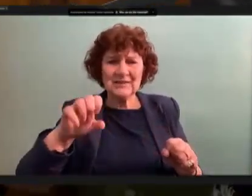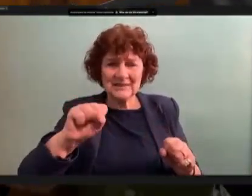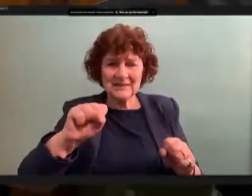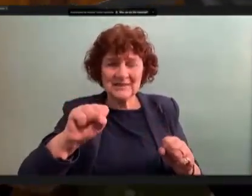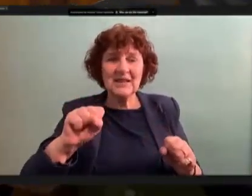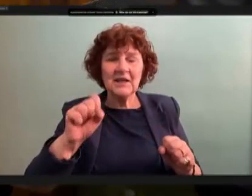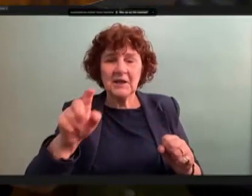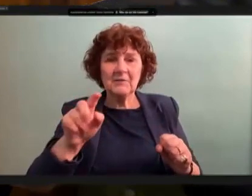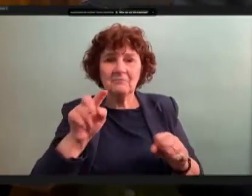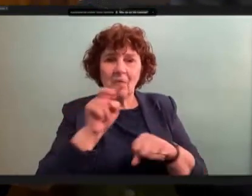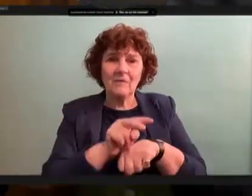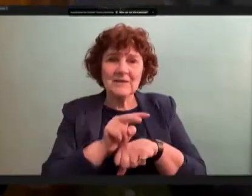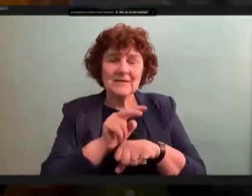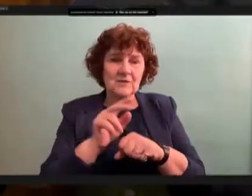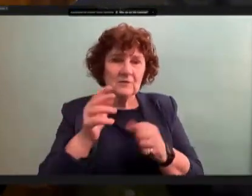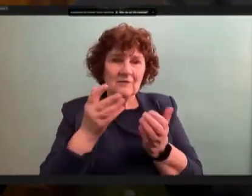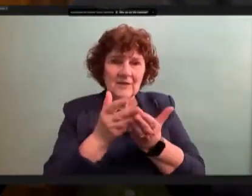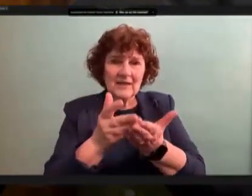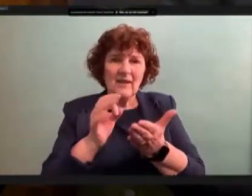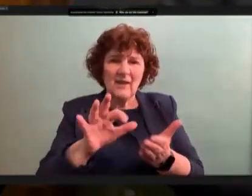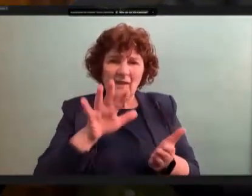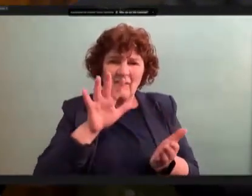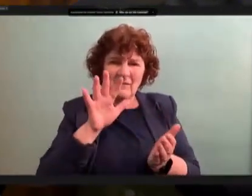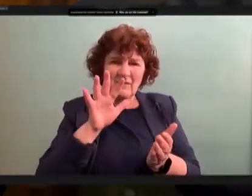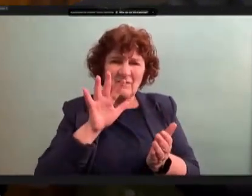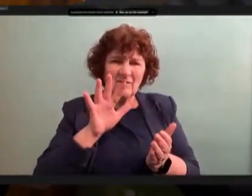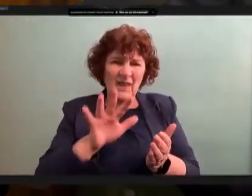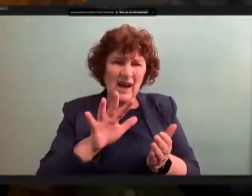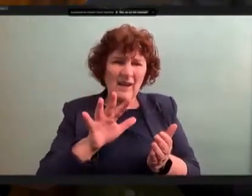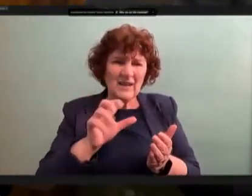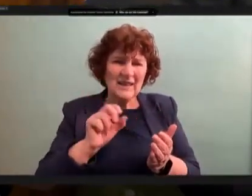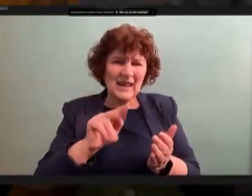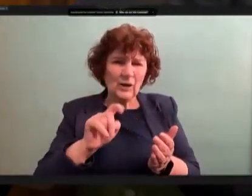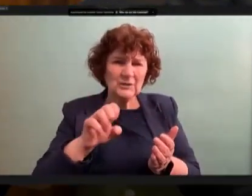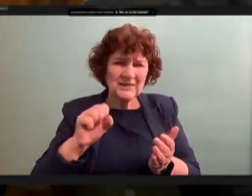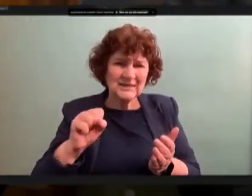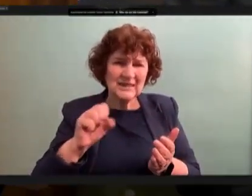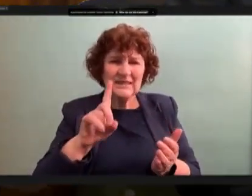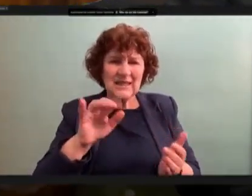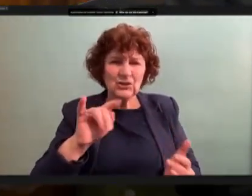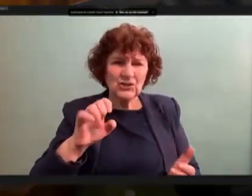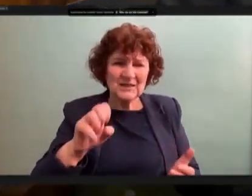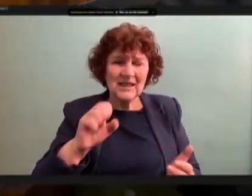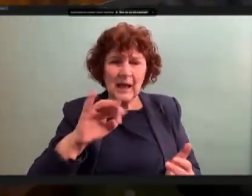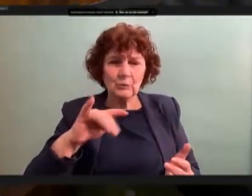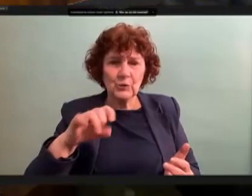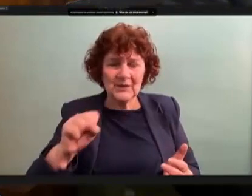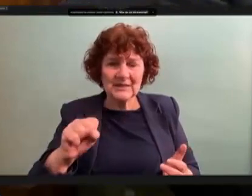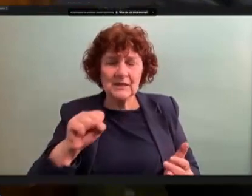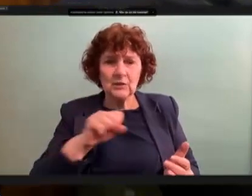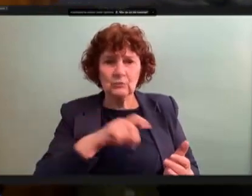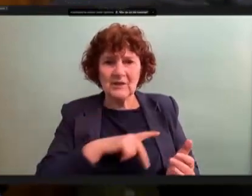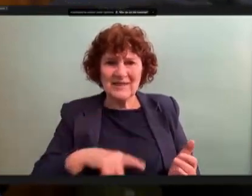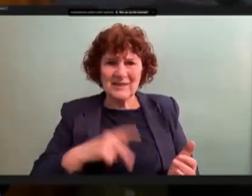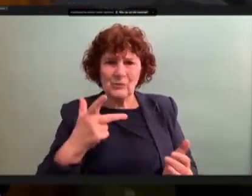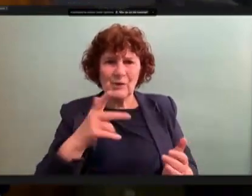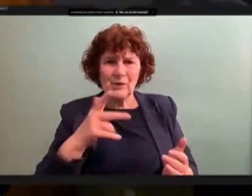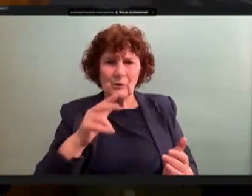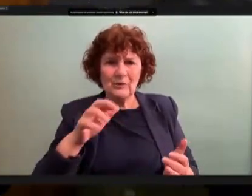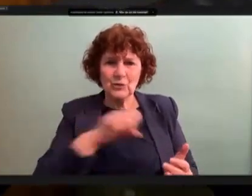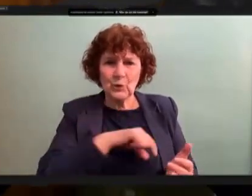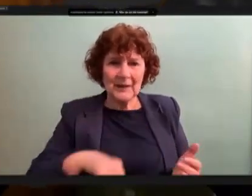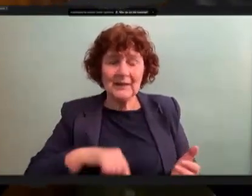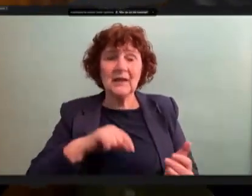oversees a fleet of 5 Countess, Duchess, Empress, Princess, and Three Rivers Queen, which are moored at Station